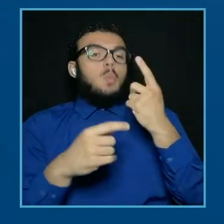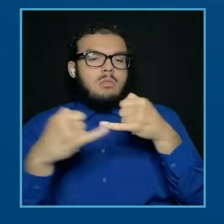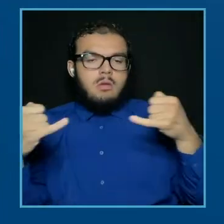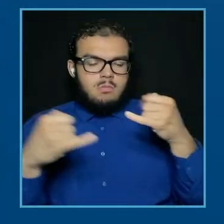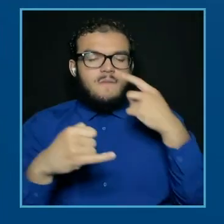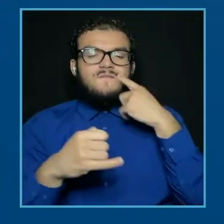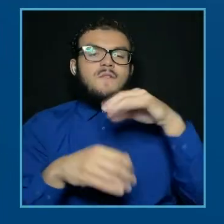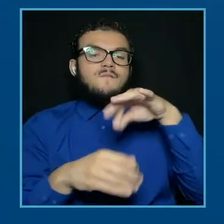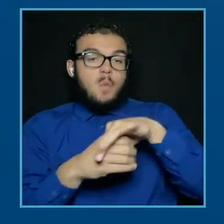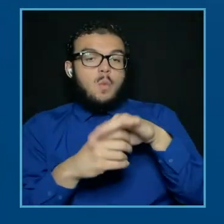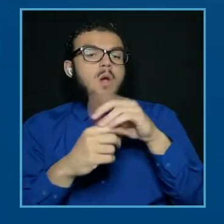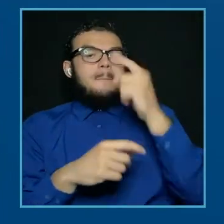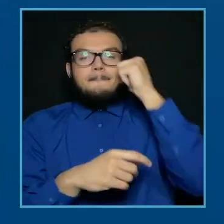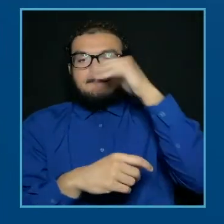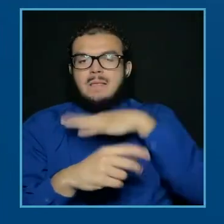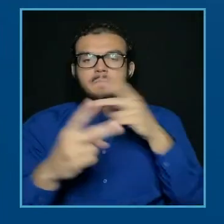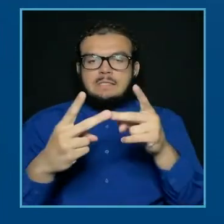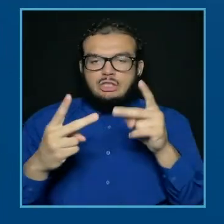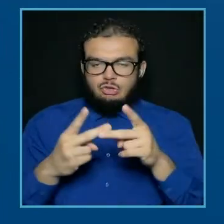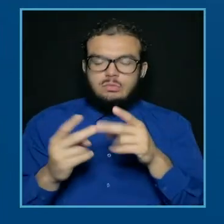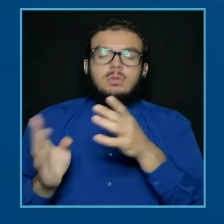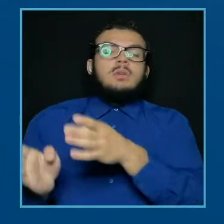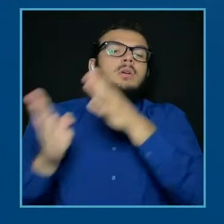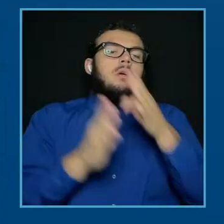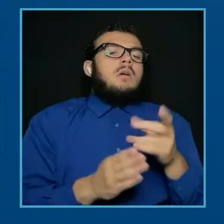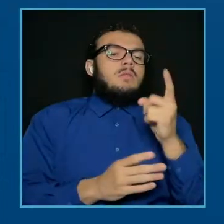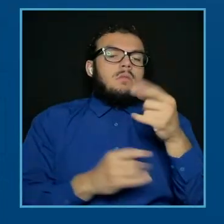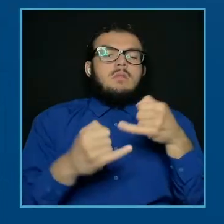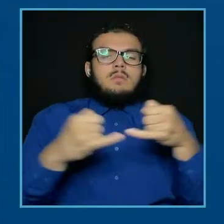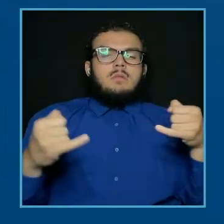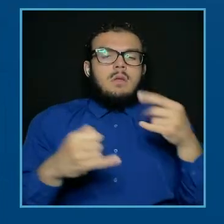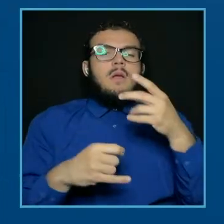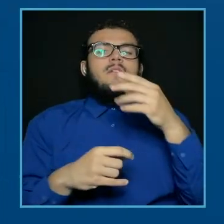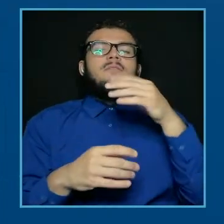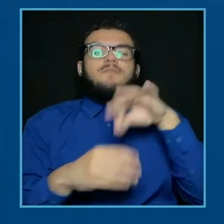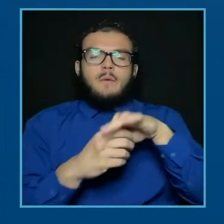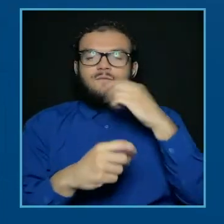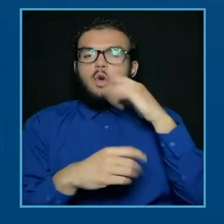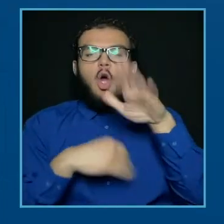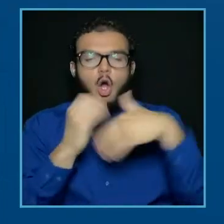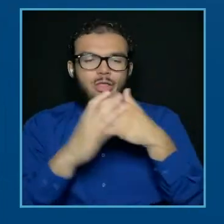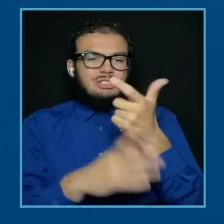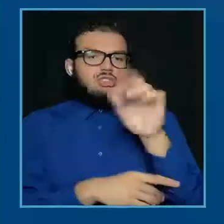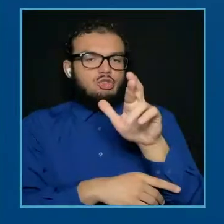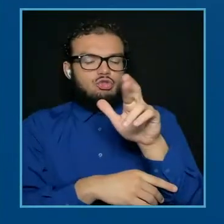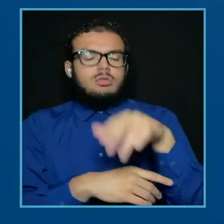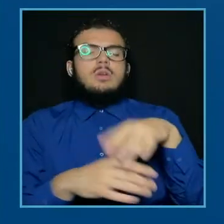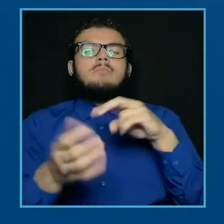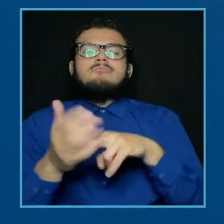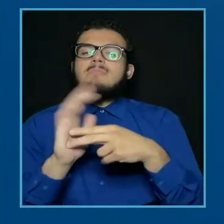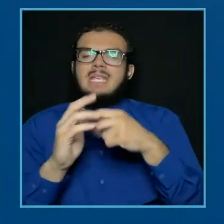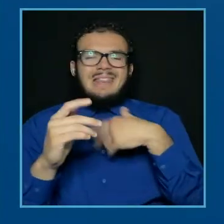male position and to put on the other line the vote for the all gender position, so that we would have had in the all male